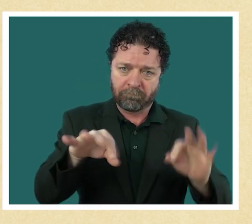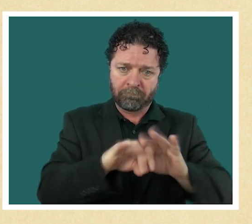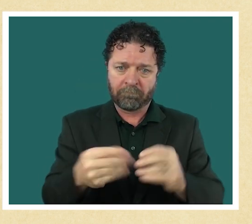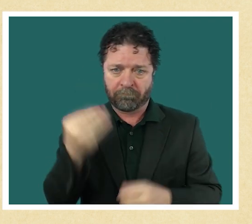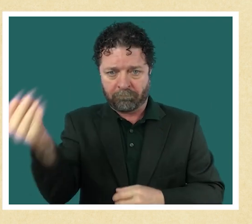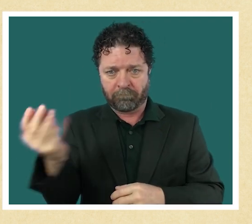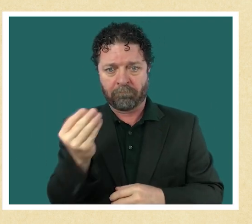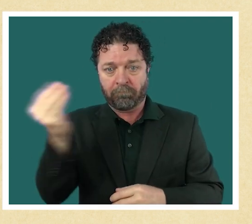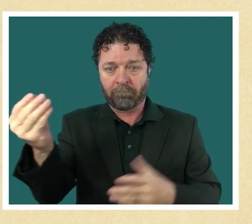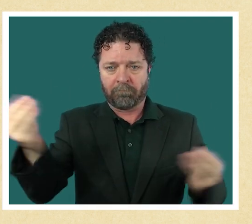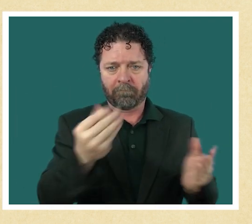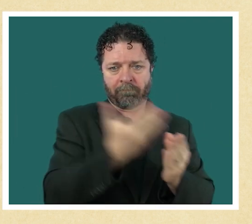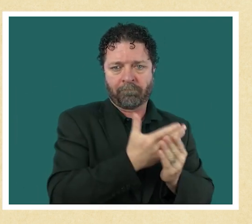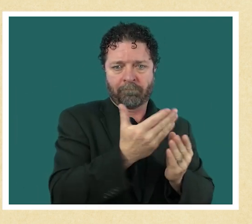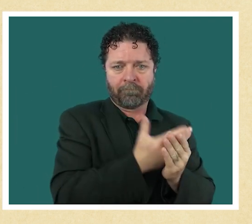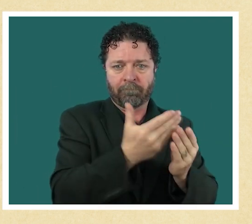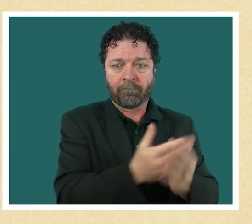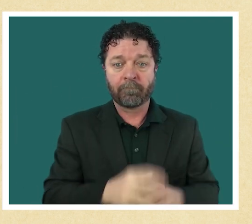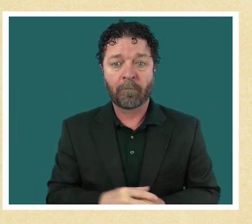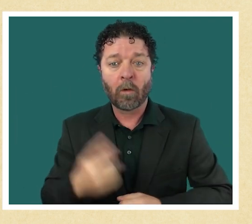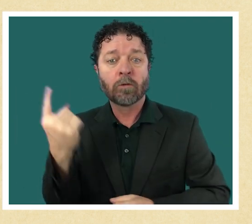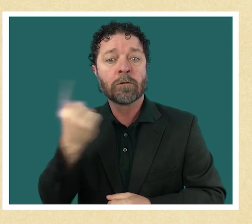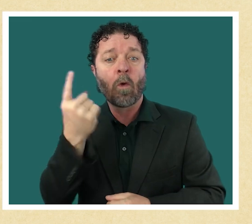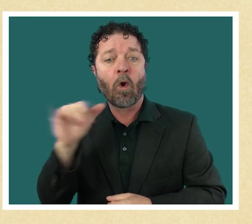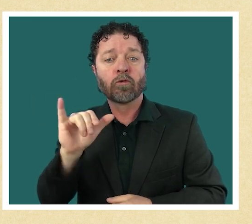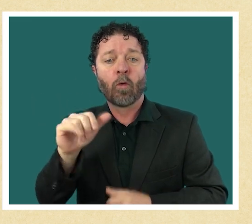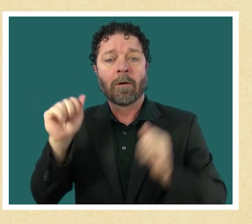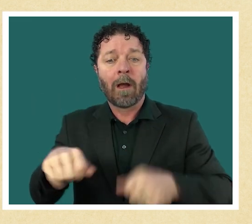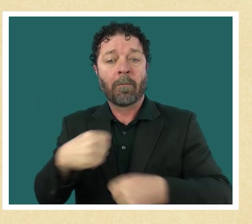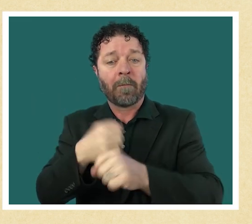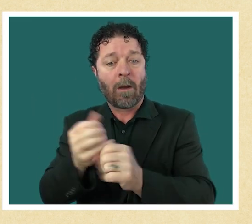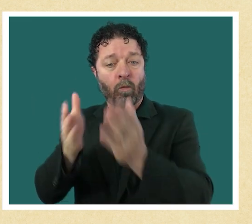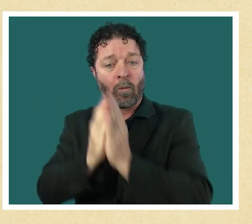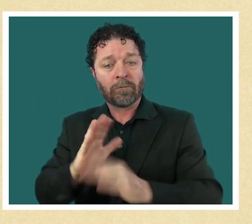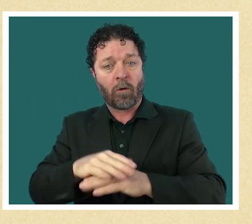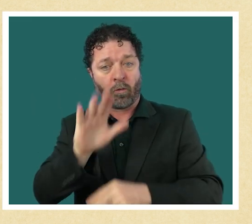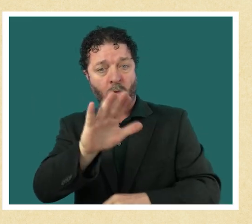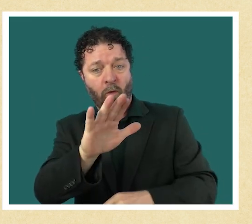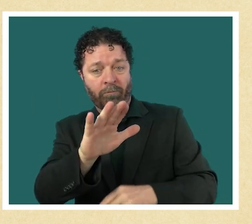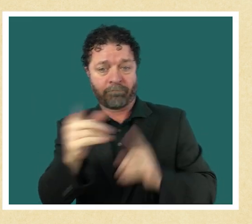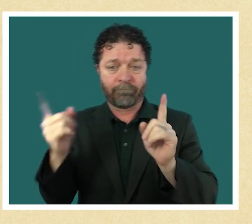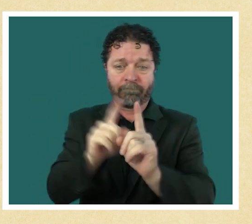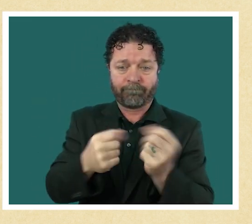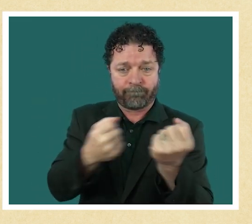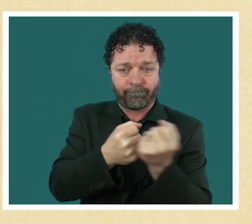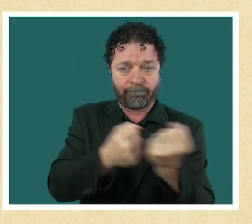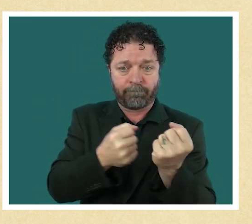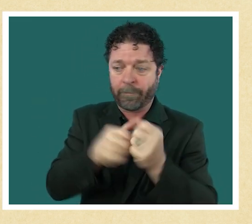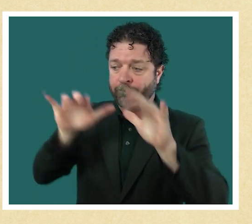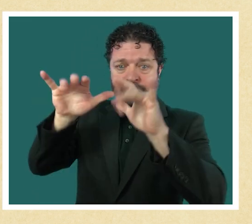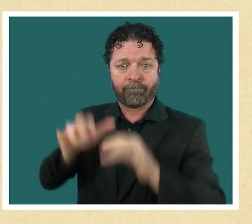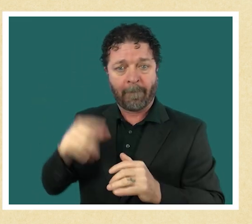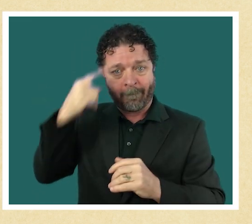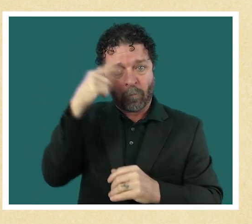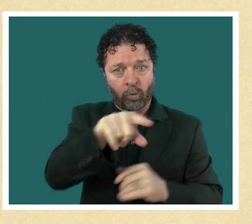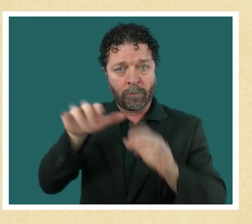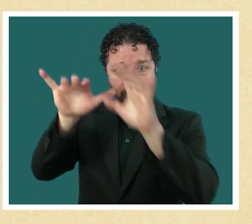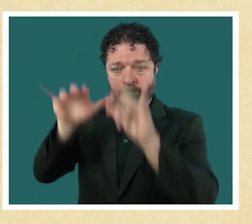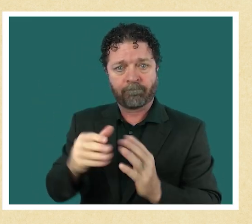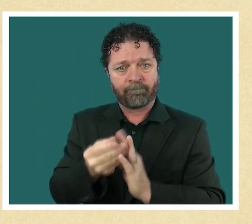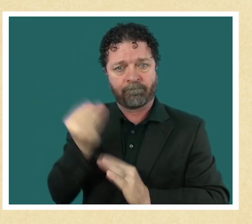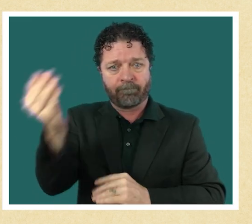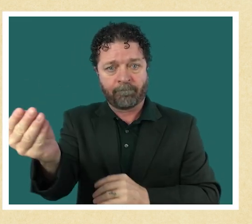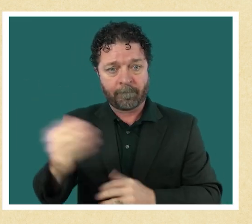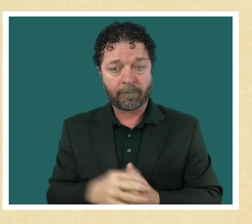make a request on behalf of a person with a disability if assistance is needed. Tip number 2. Write a